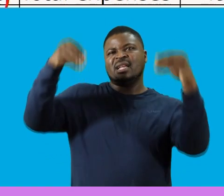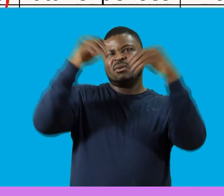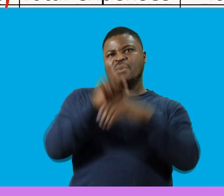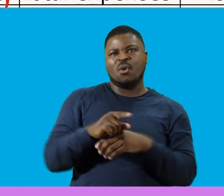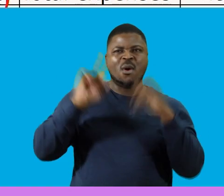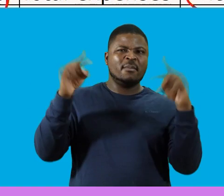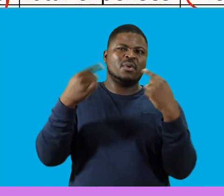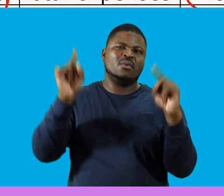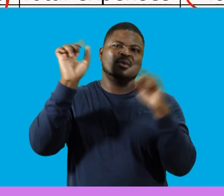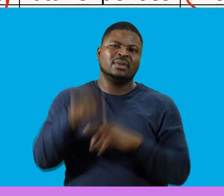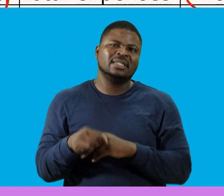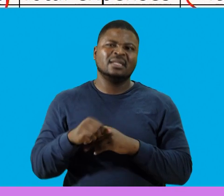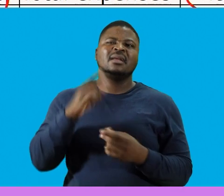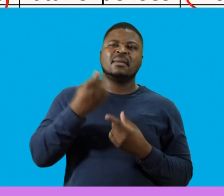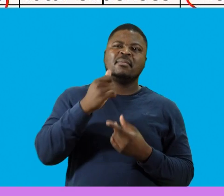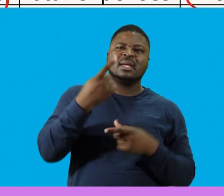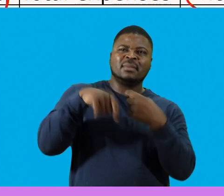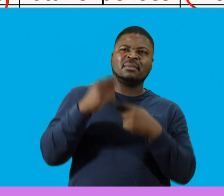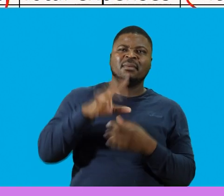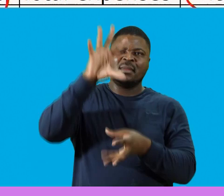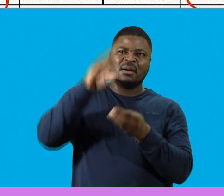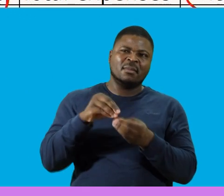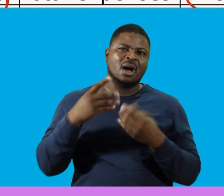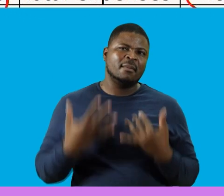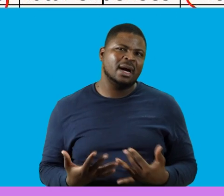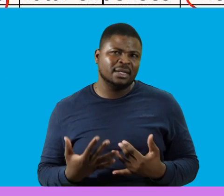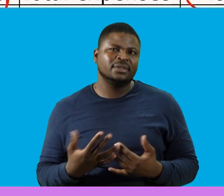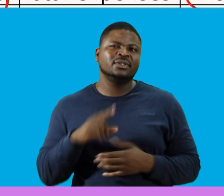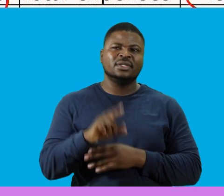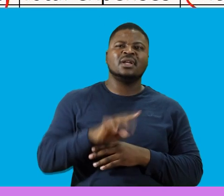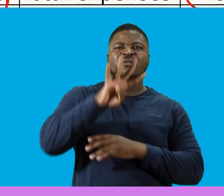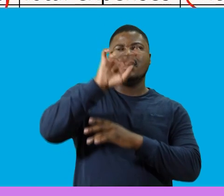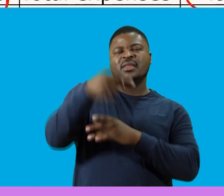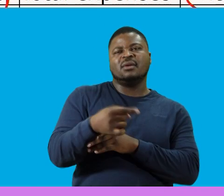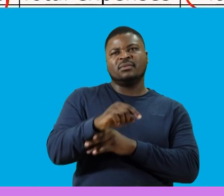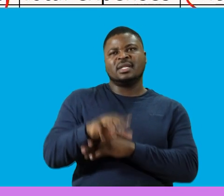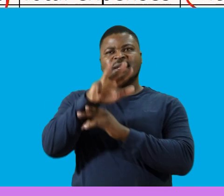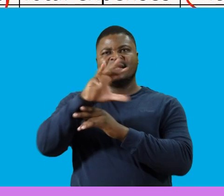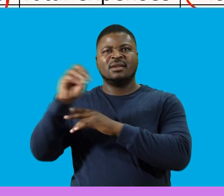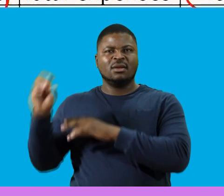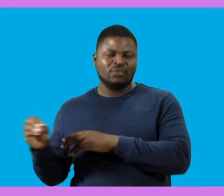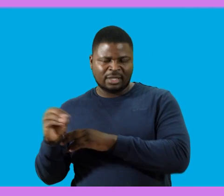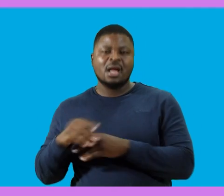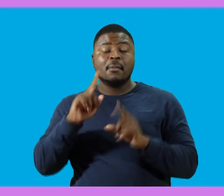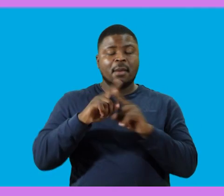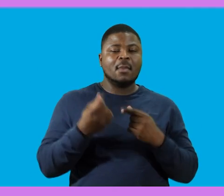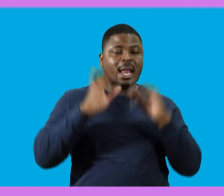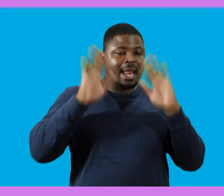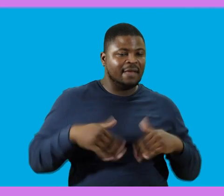music. Total expenses is 4,900, and then the money left over is